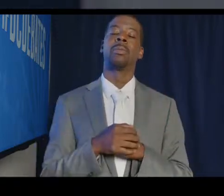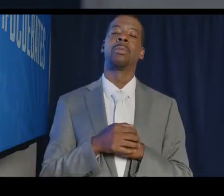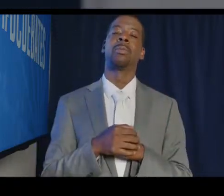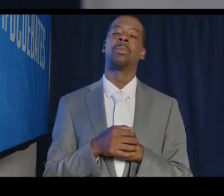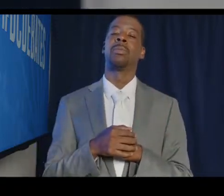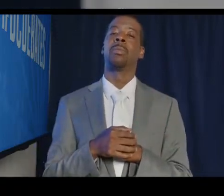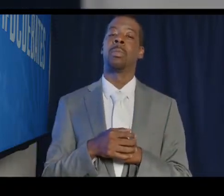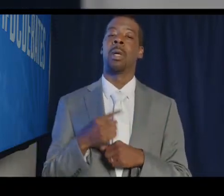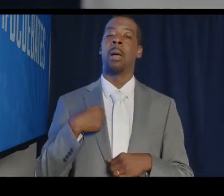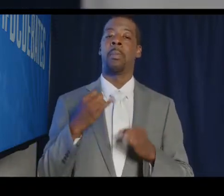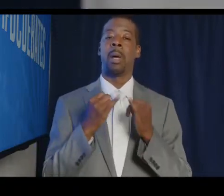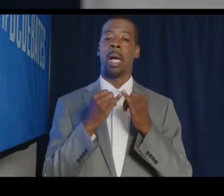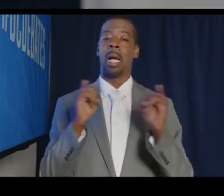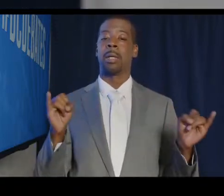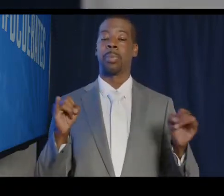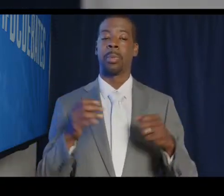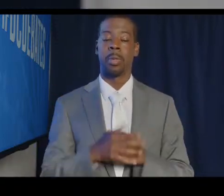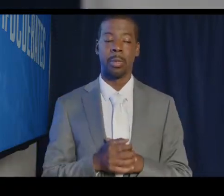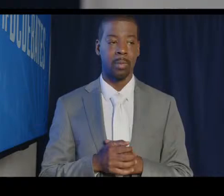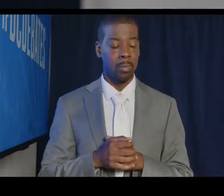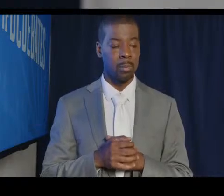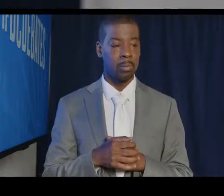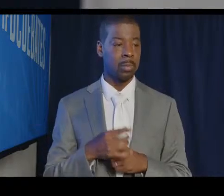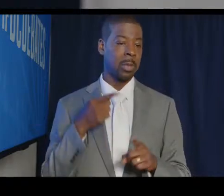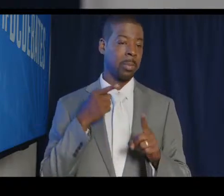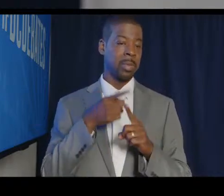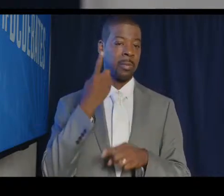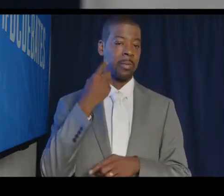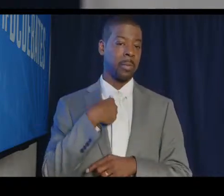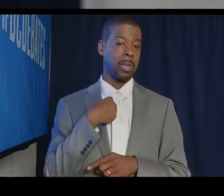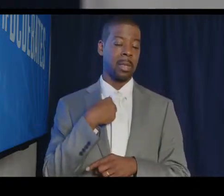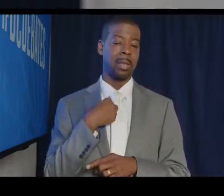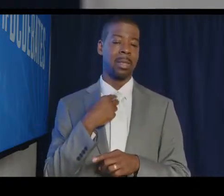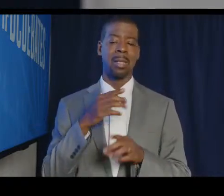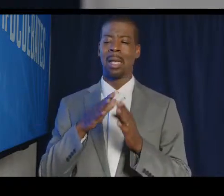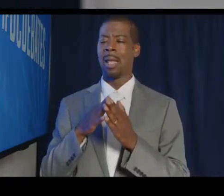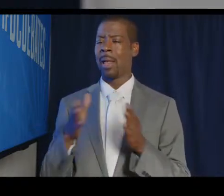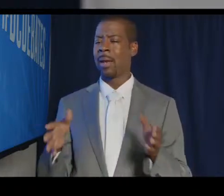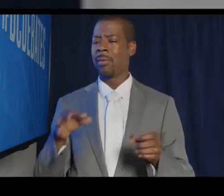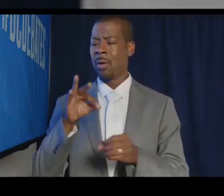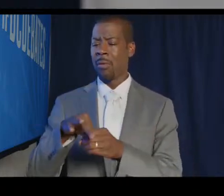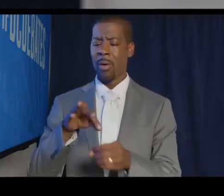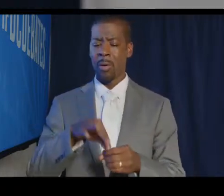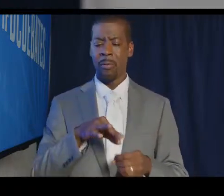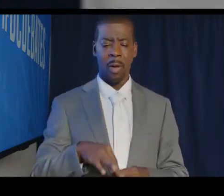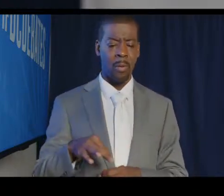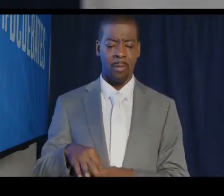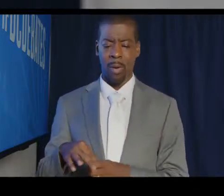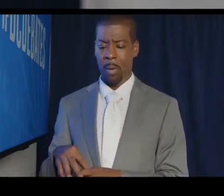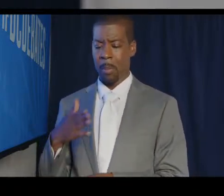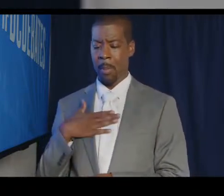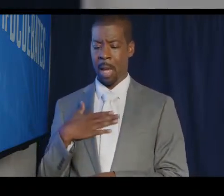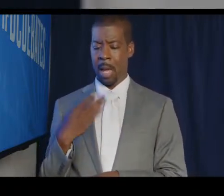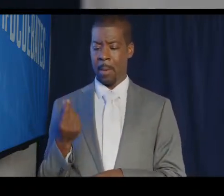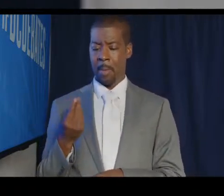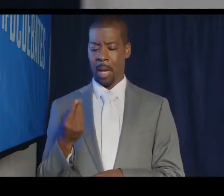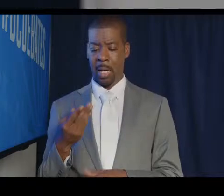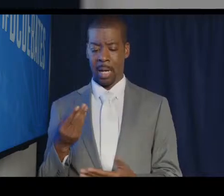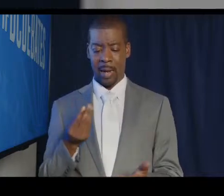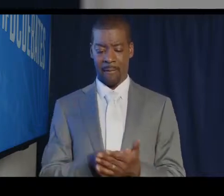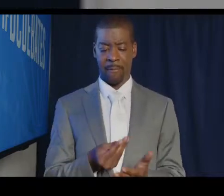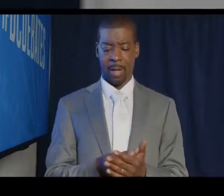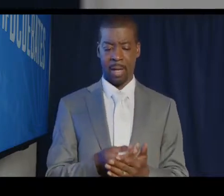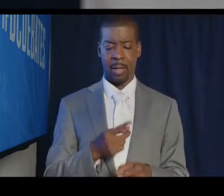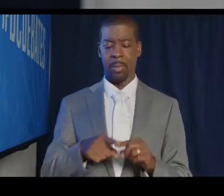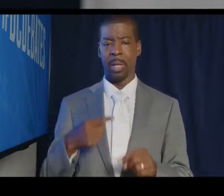independents, now I'm an independent, so this is specific to me, but there are lots of elections for which my taxpayer dollars are funding, but I can't actually participate in.